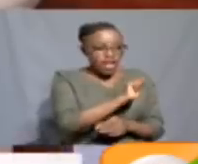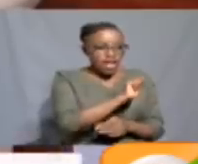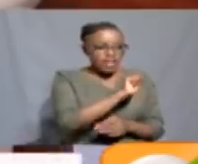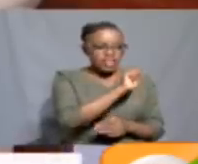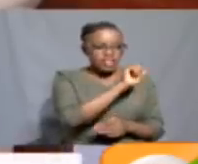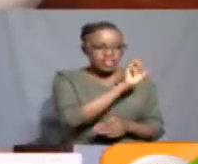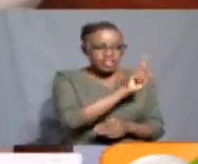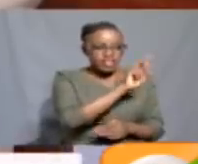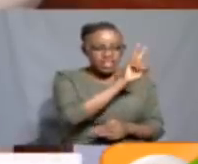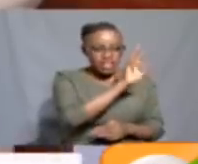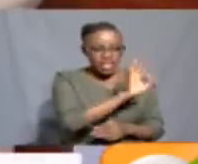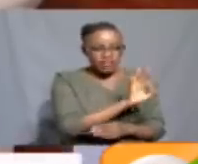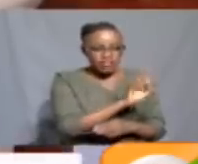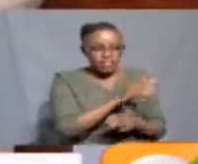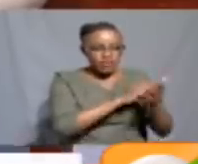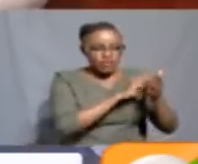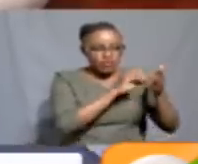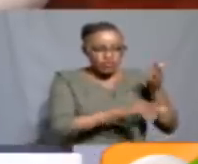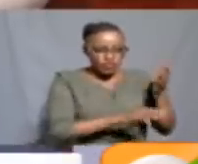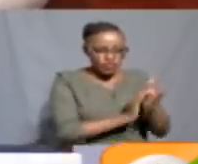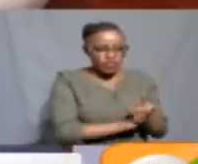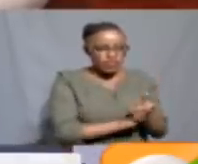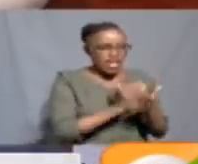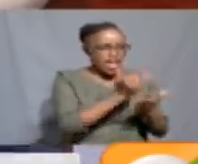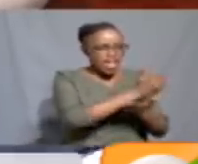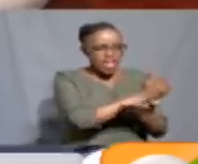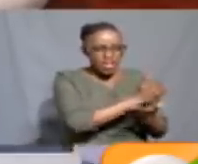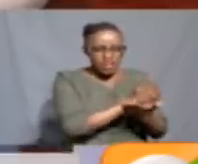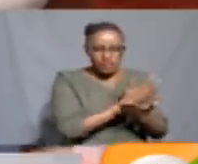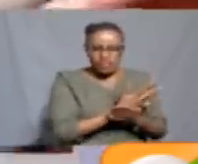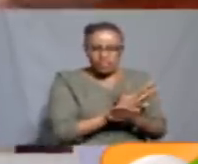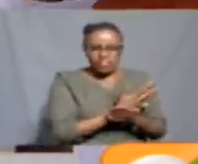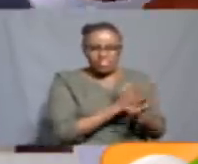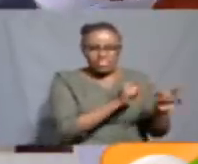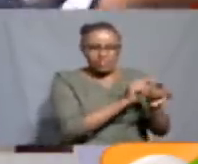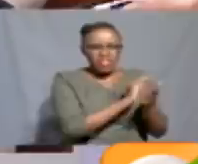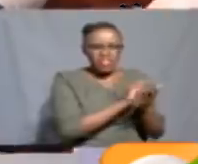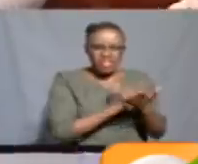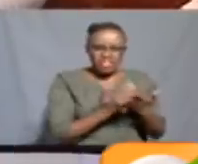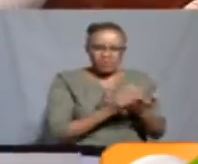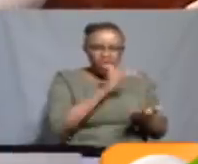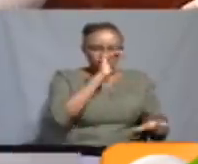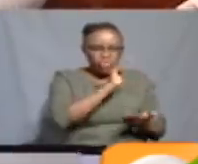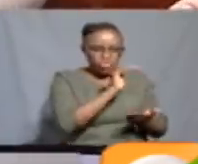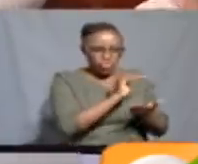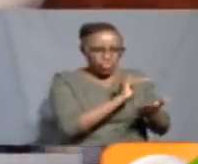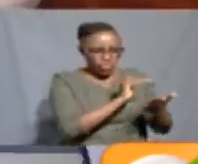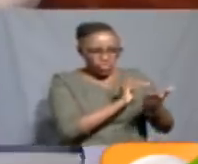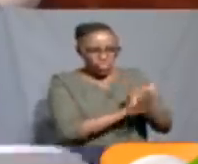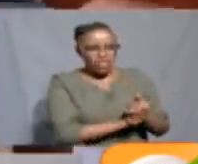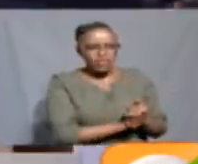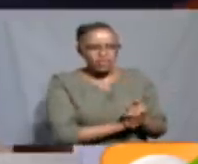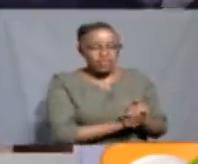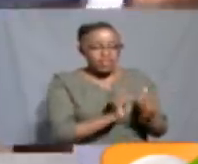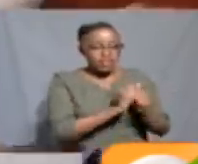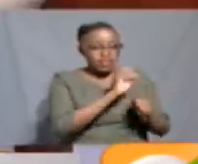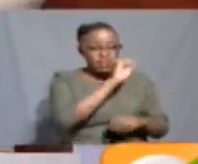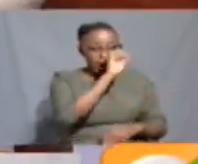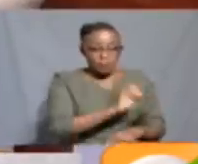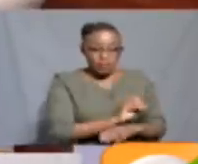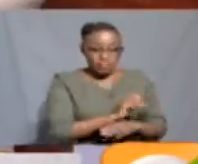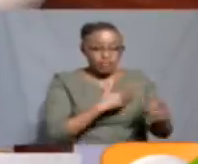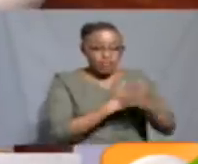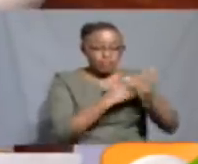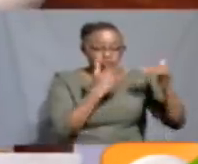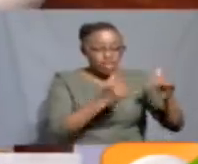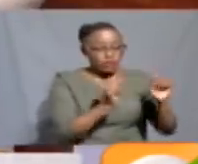Drop 1.5% of railway levy. 3.5%, that's the hanging fruit. Yeah. Out of 12%,